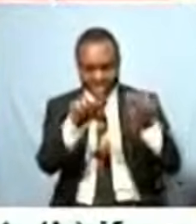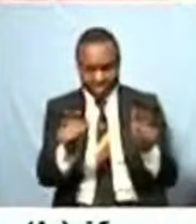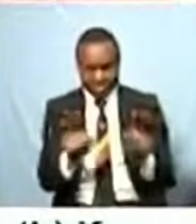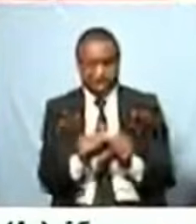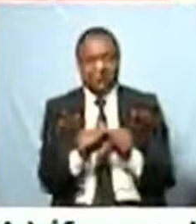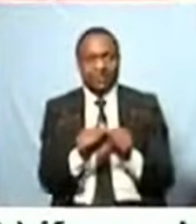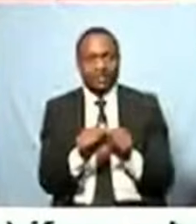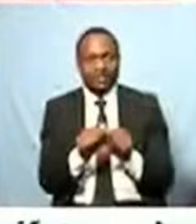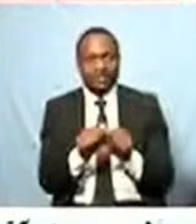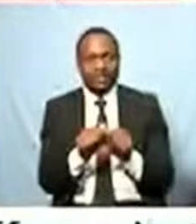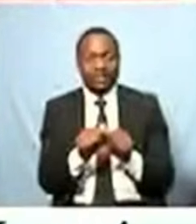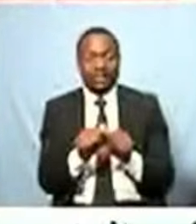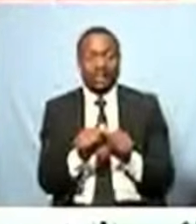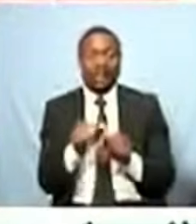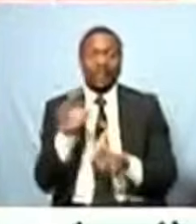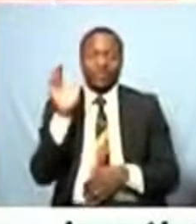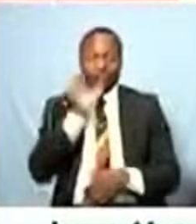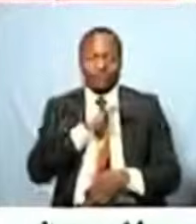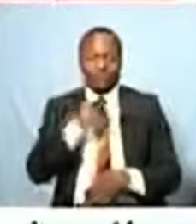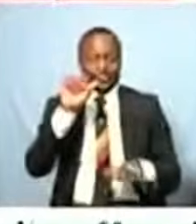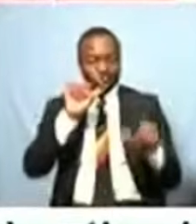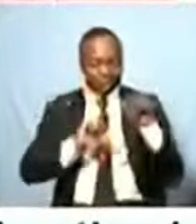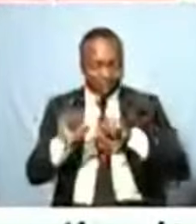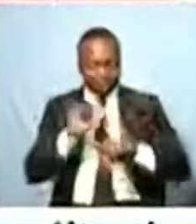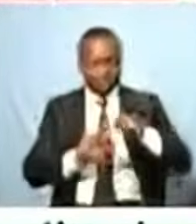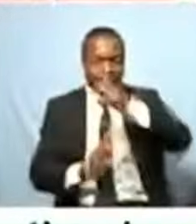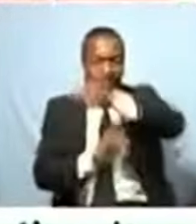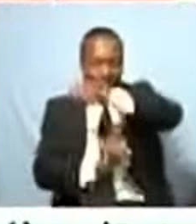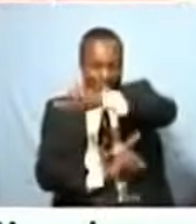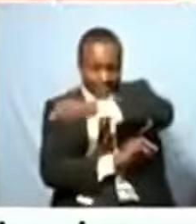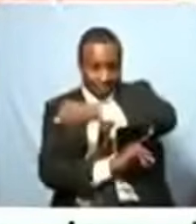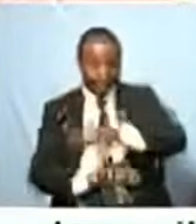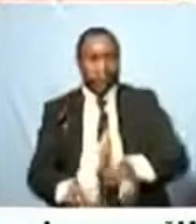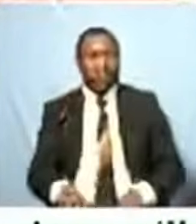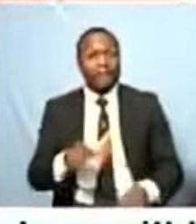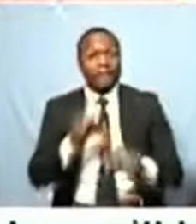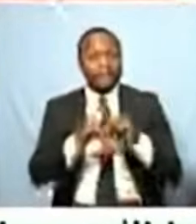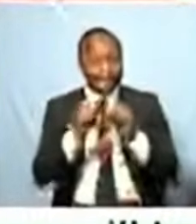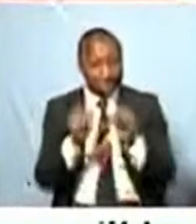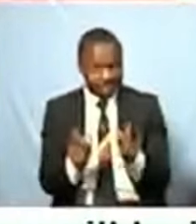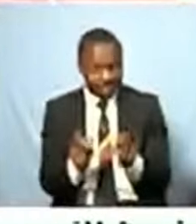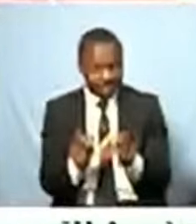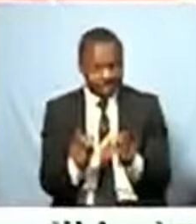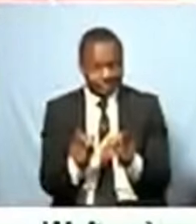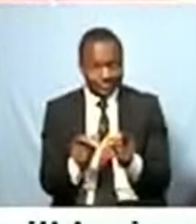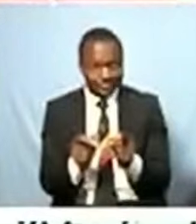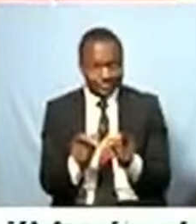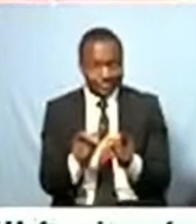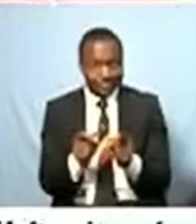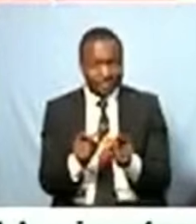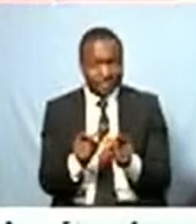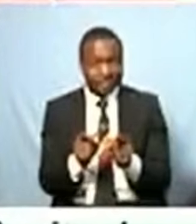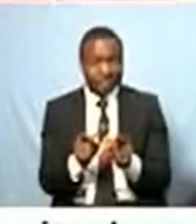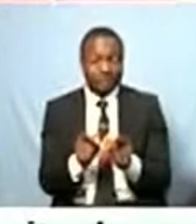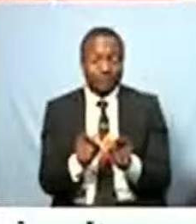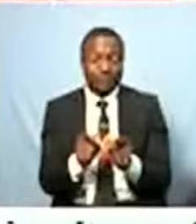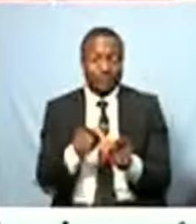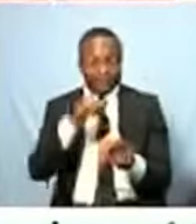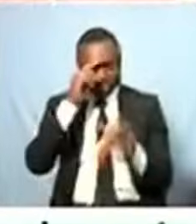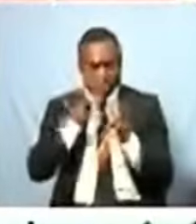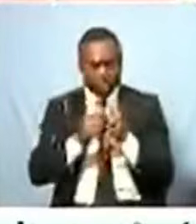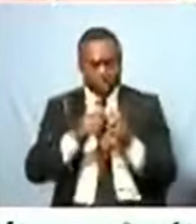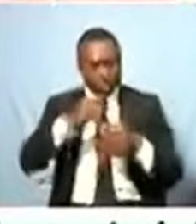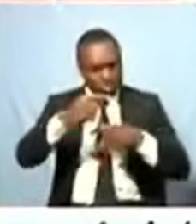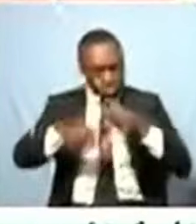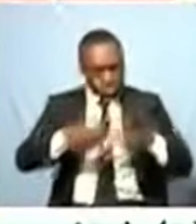did carry out some assessment of the bridge. That was done. However, due to passage of time,